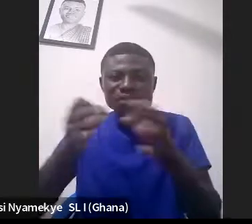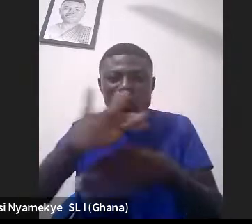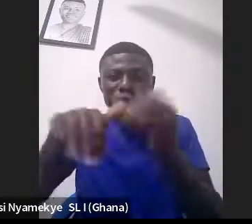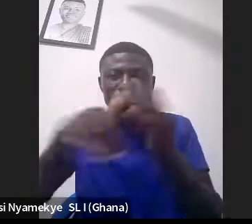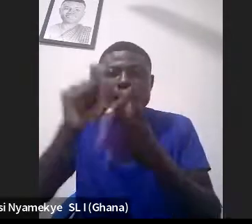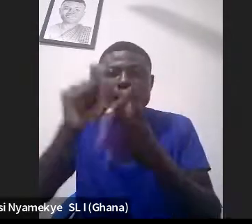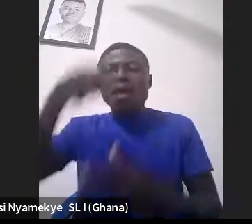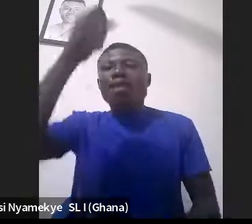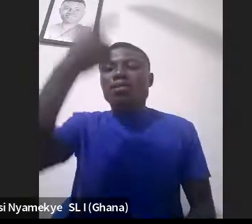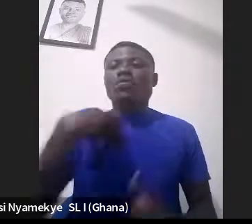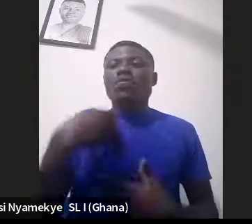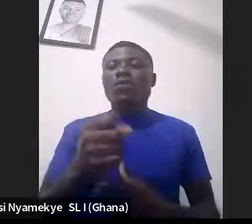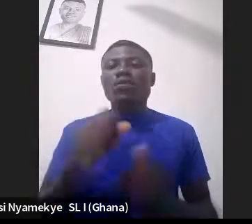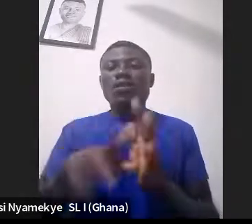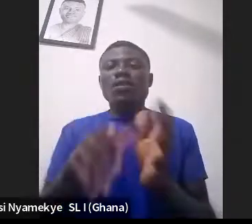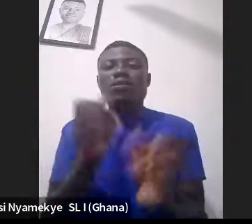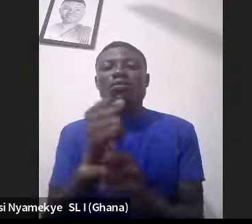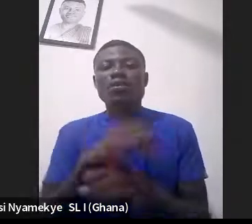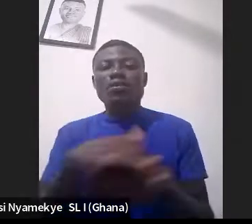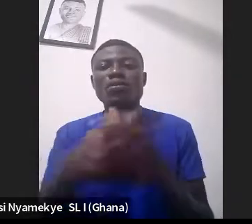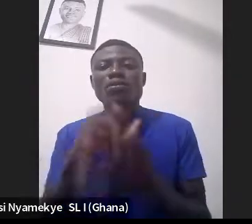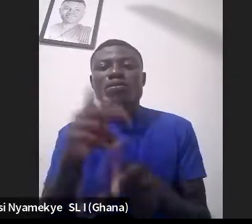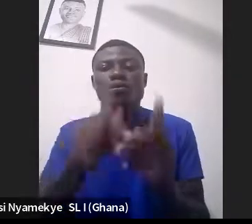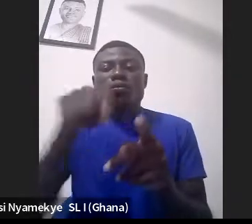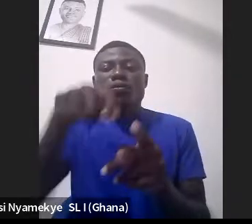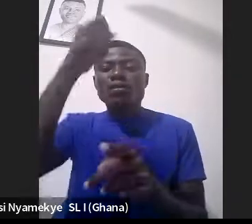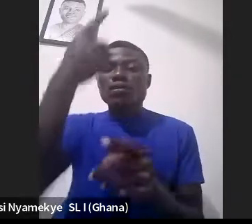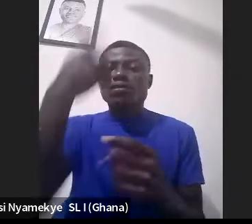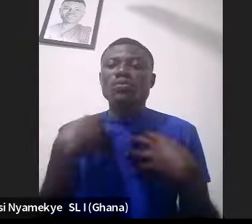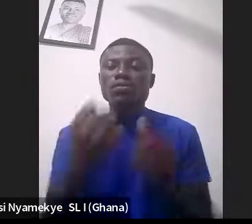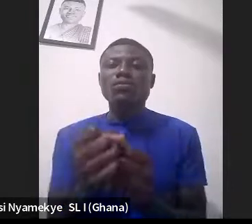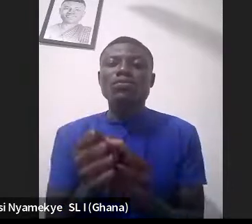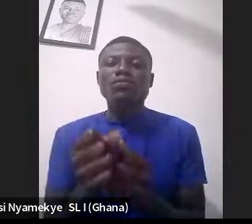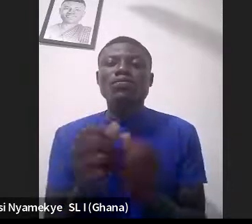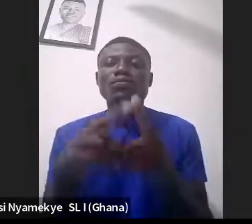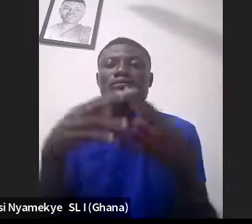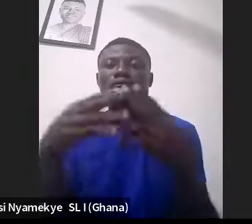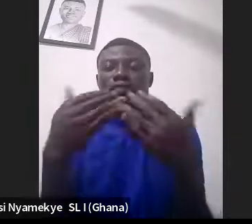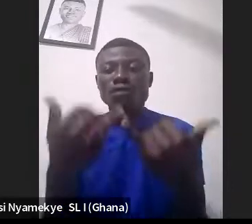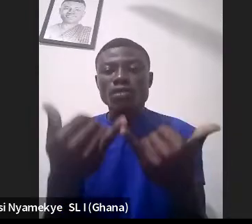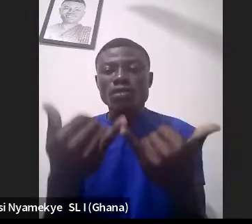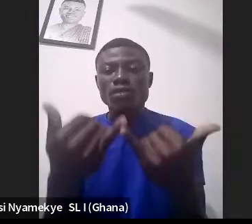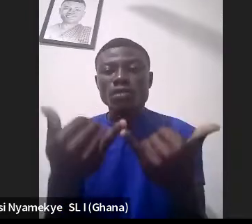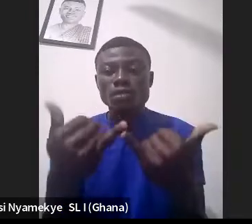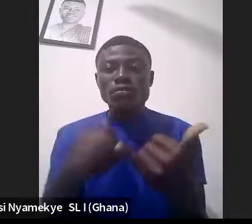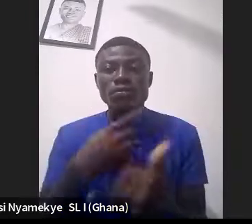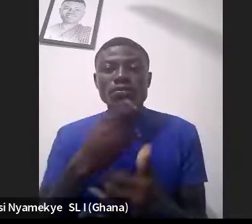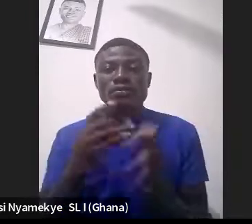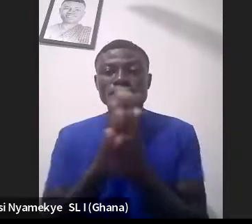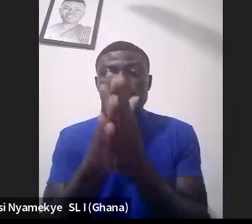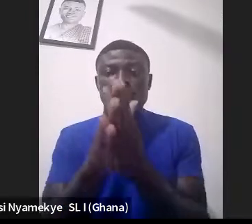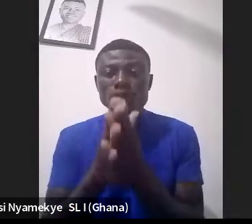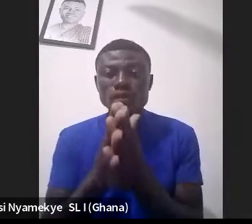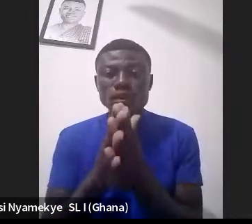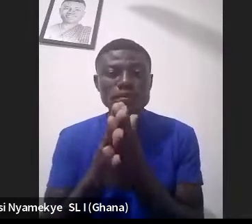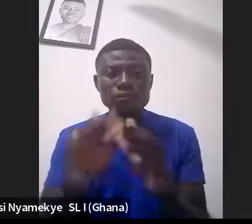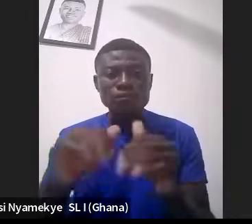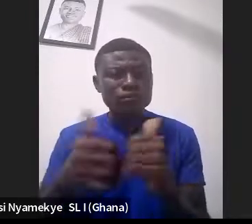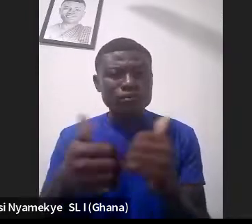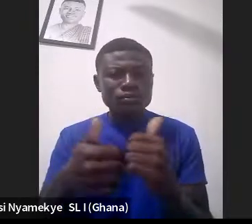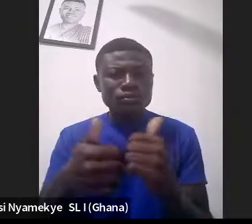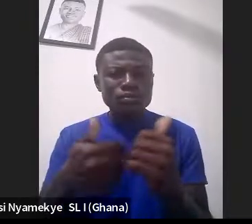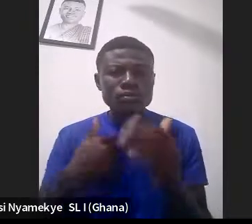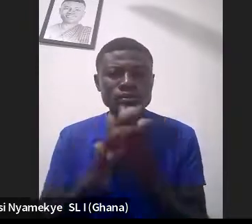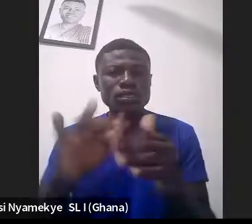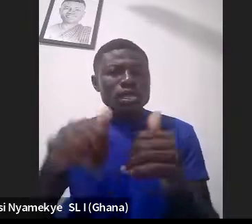to demystify the whole scenario as well. So I'd like to ask, how has been your journey